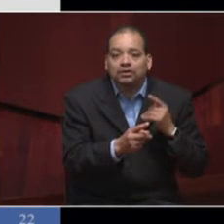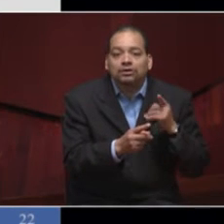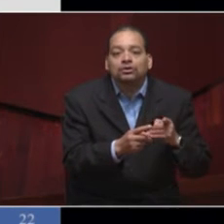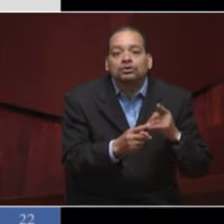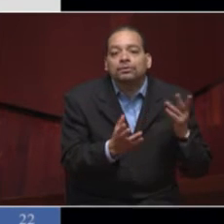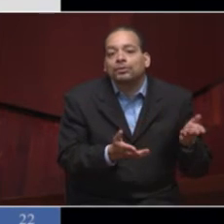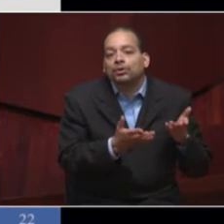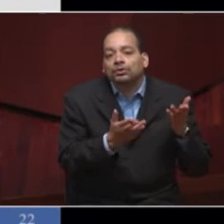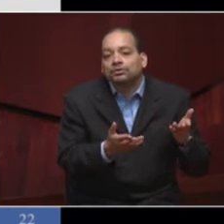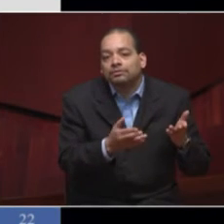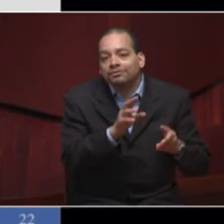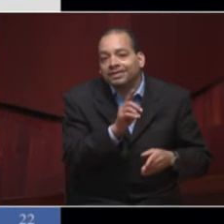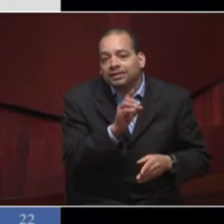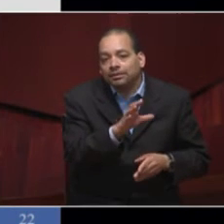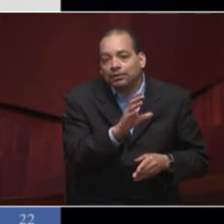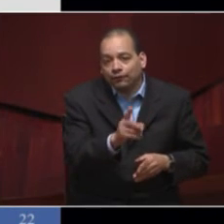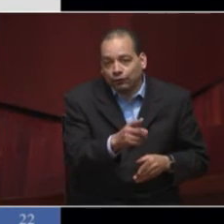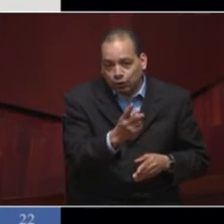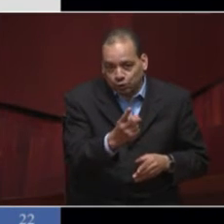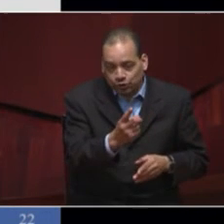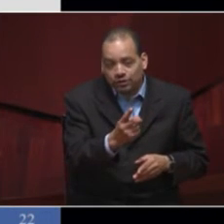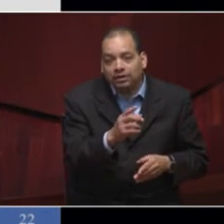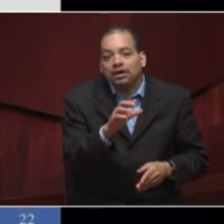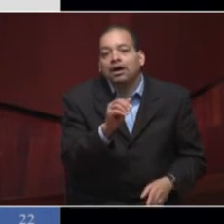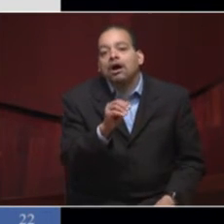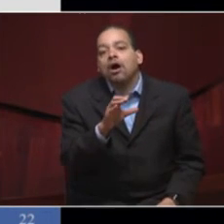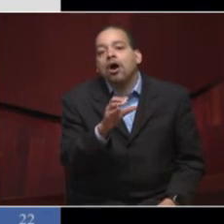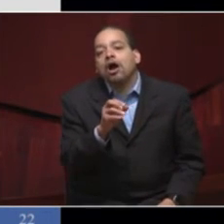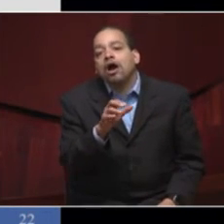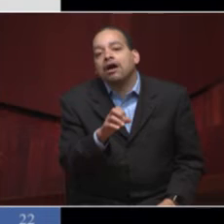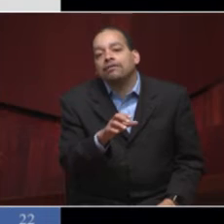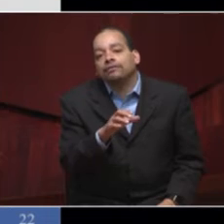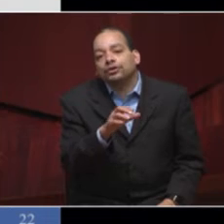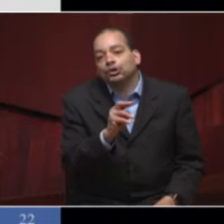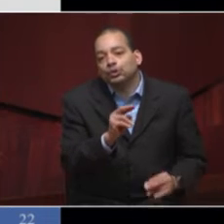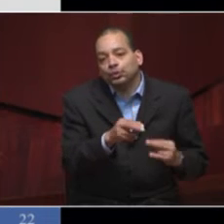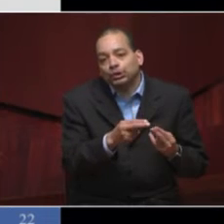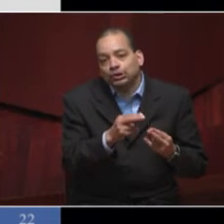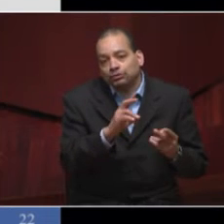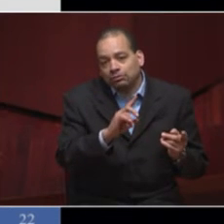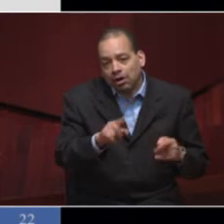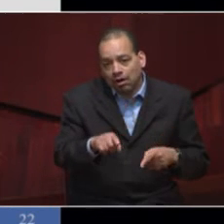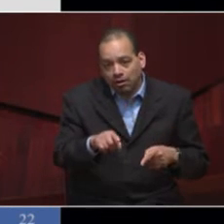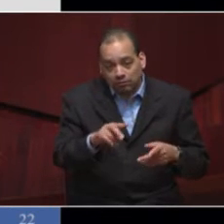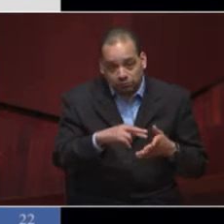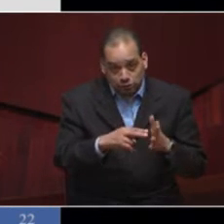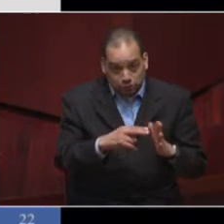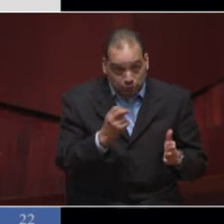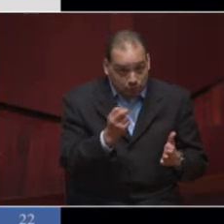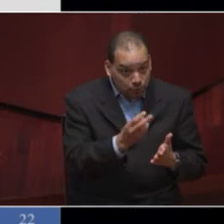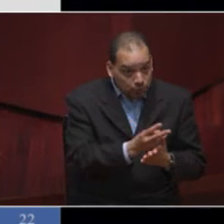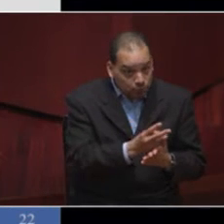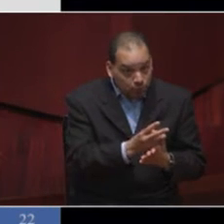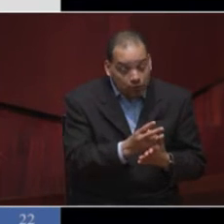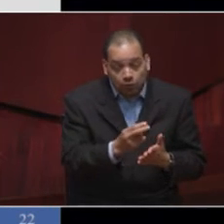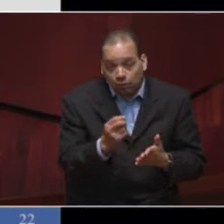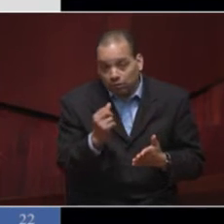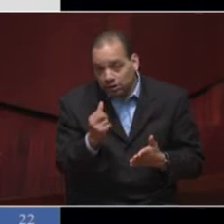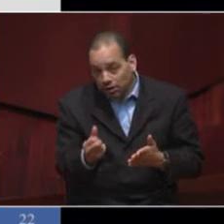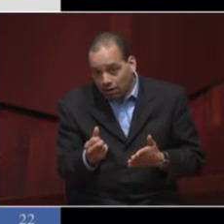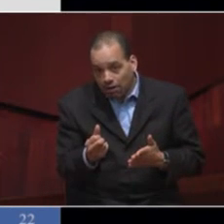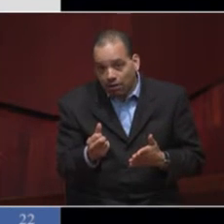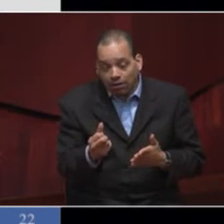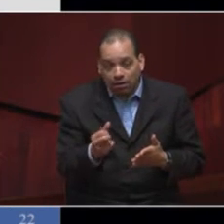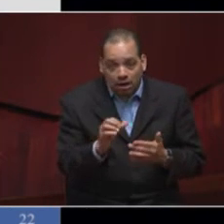December. The archival units respond, approving or denying or asking you questions by the 15th